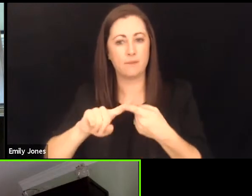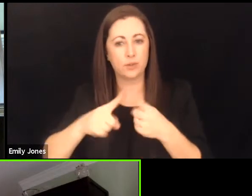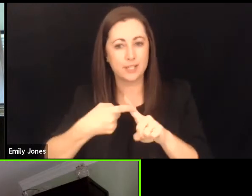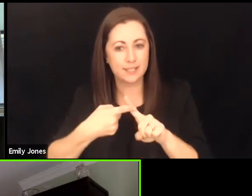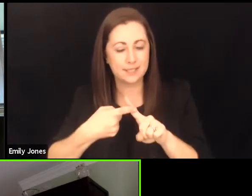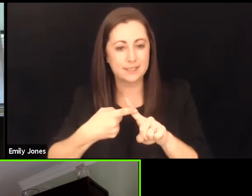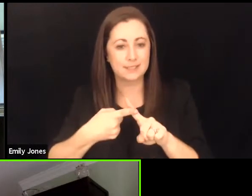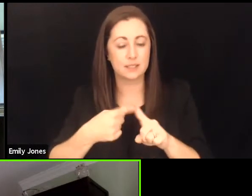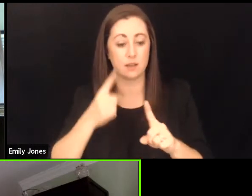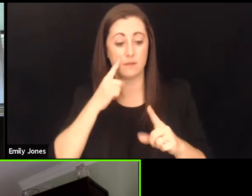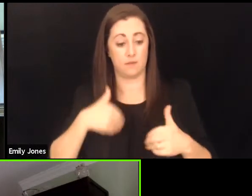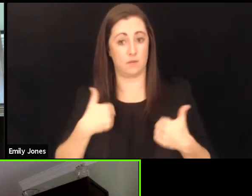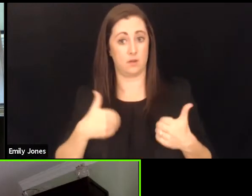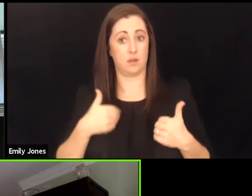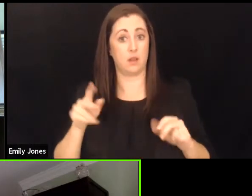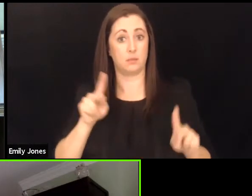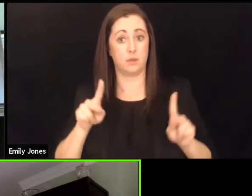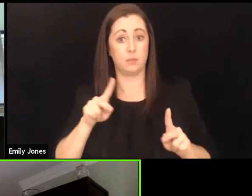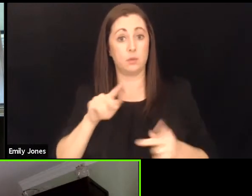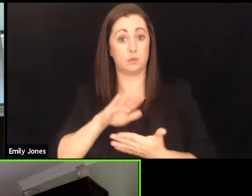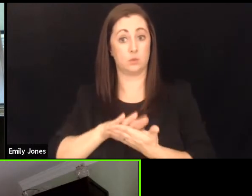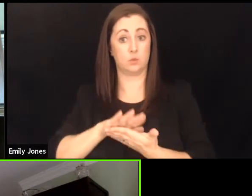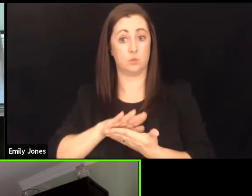And for young people in school,